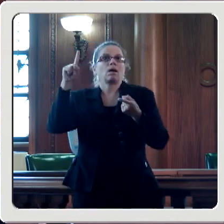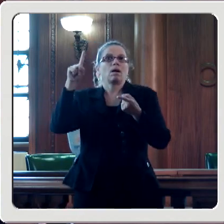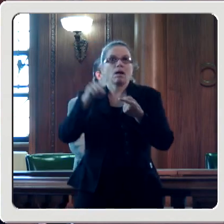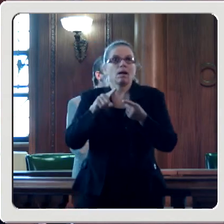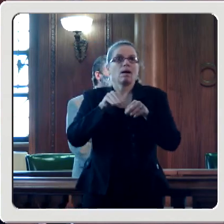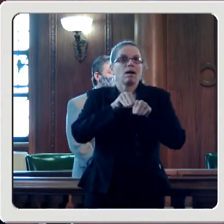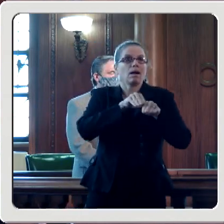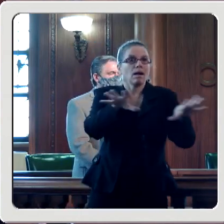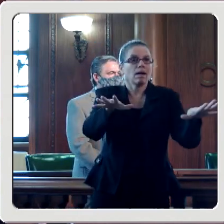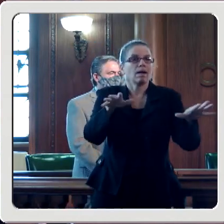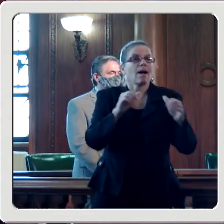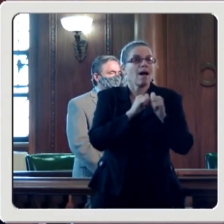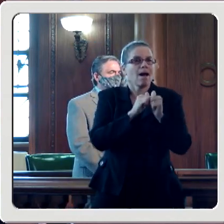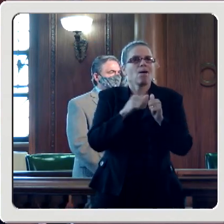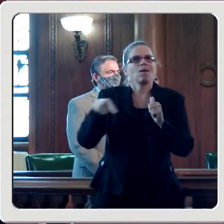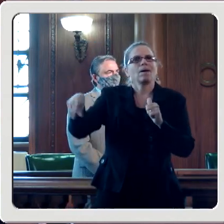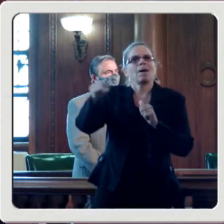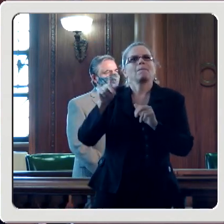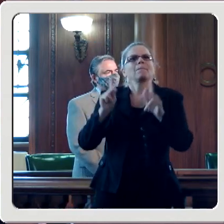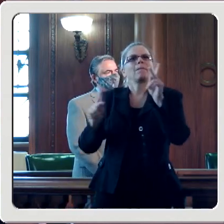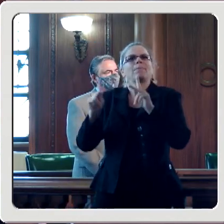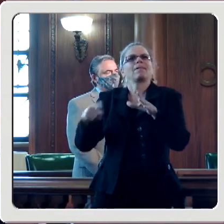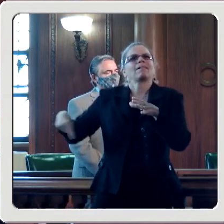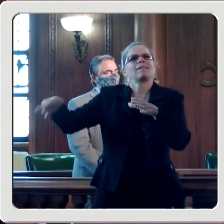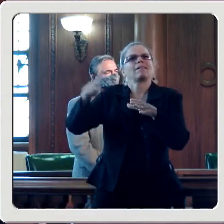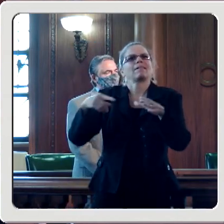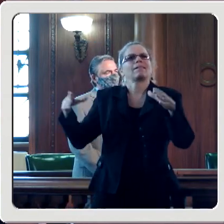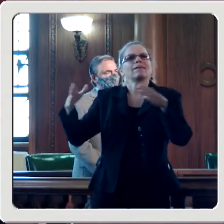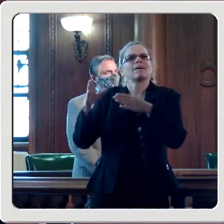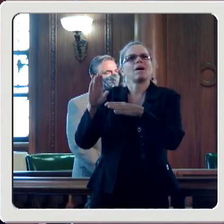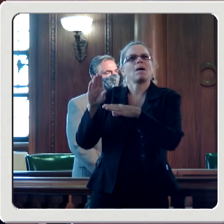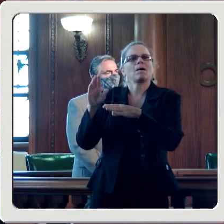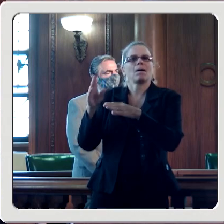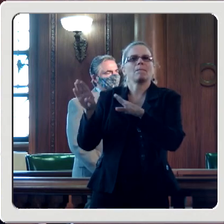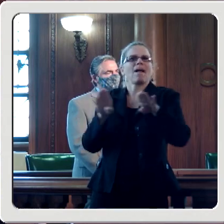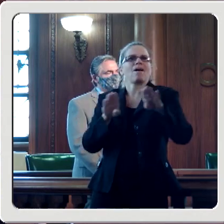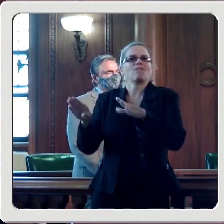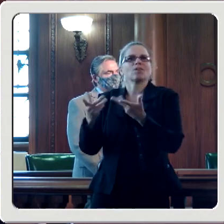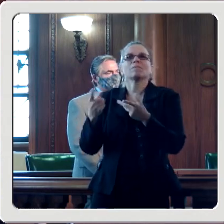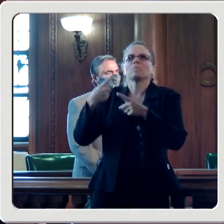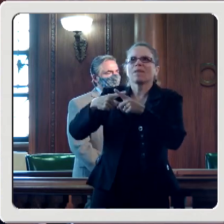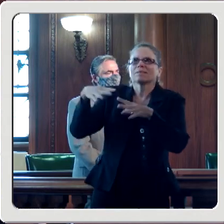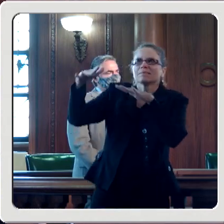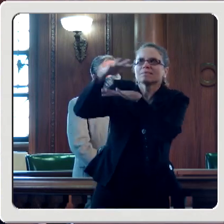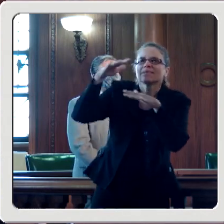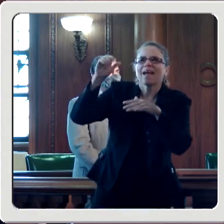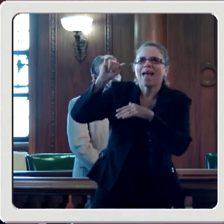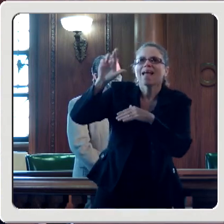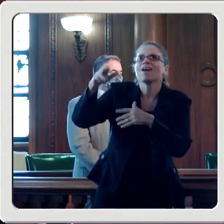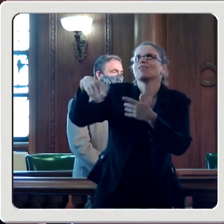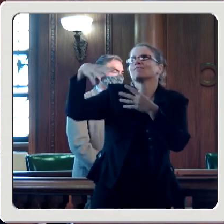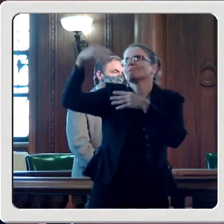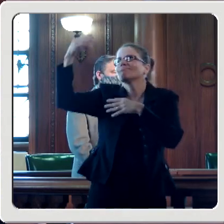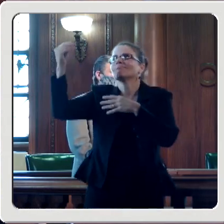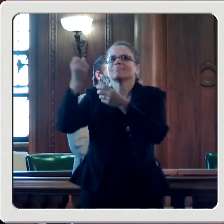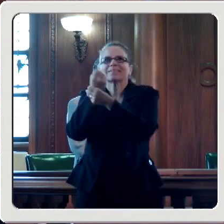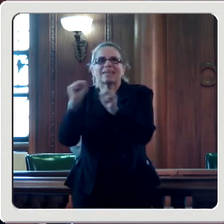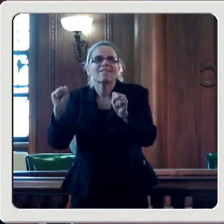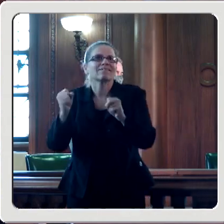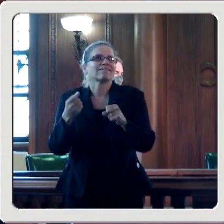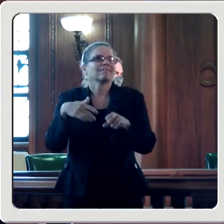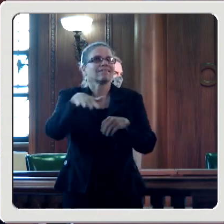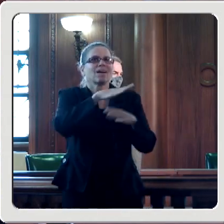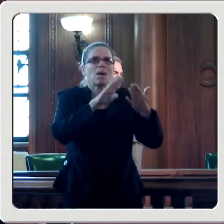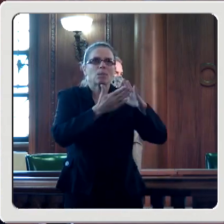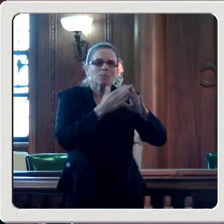That we maintain a healthy environment in our buildings and amongst our staff. That we